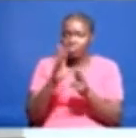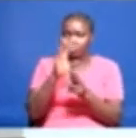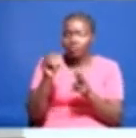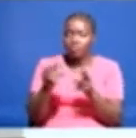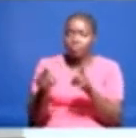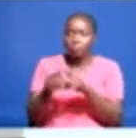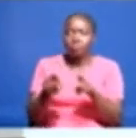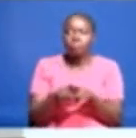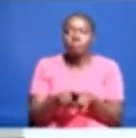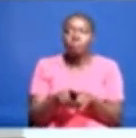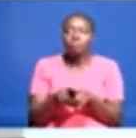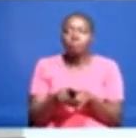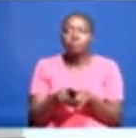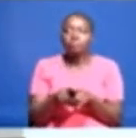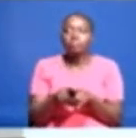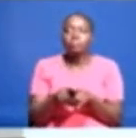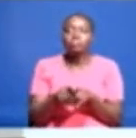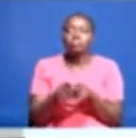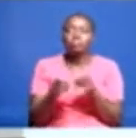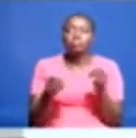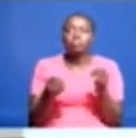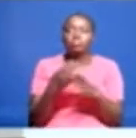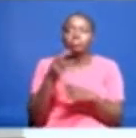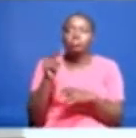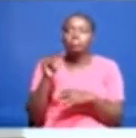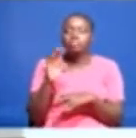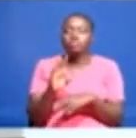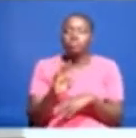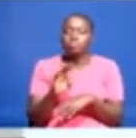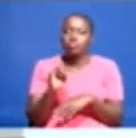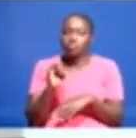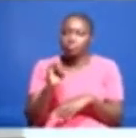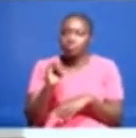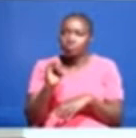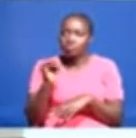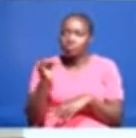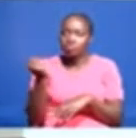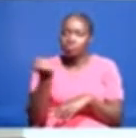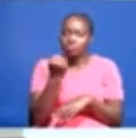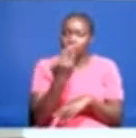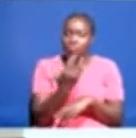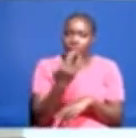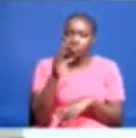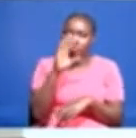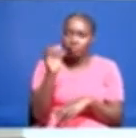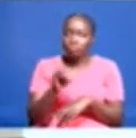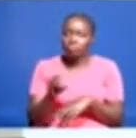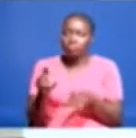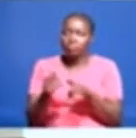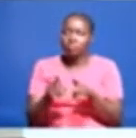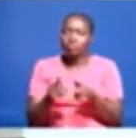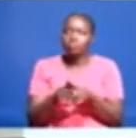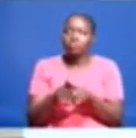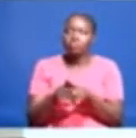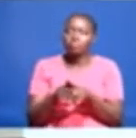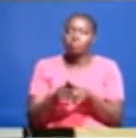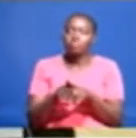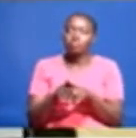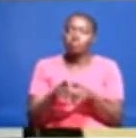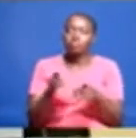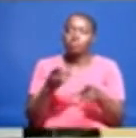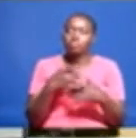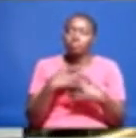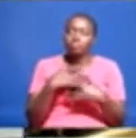by growth in NFI, 54%. And also we have seen net interest income go up by